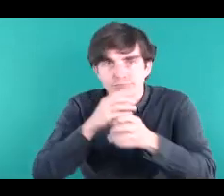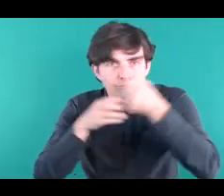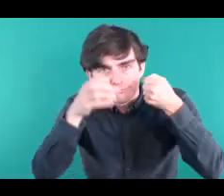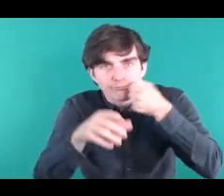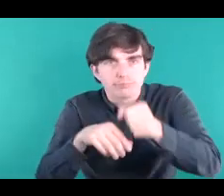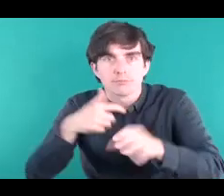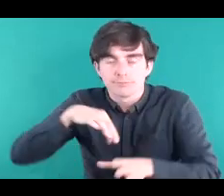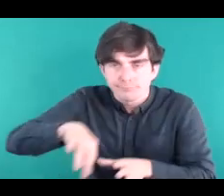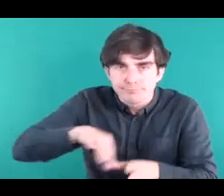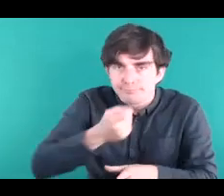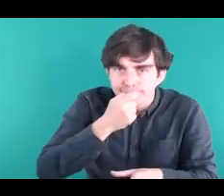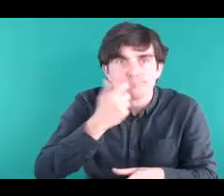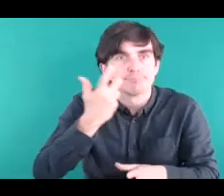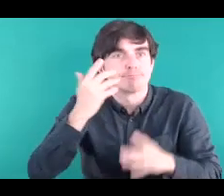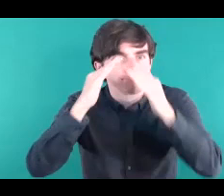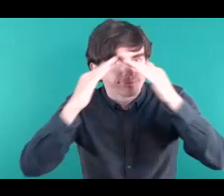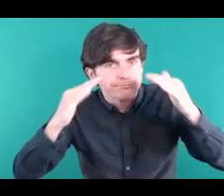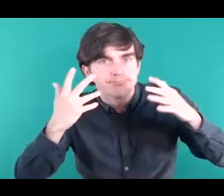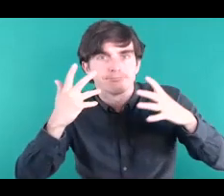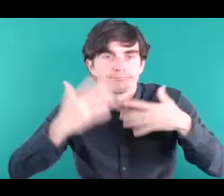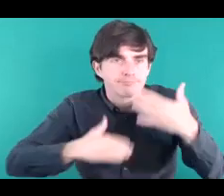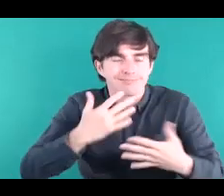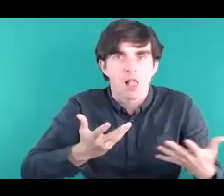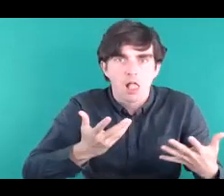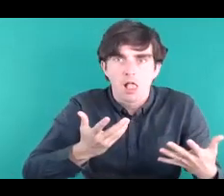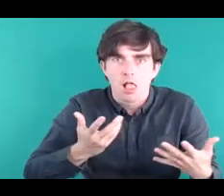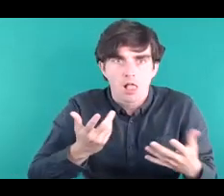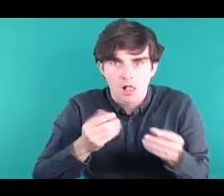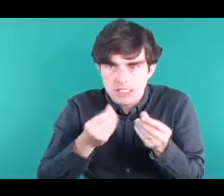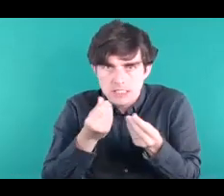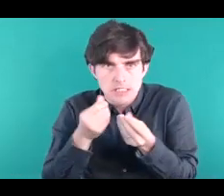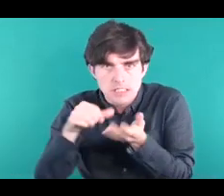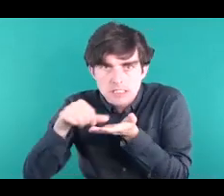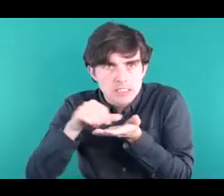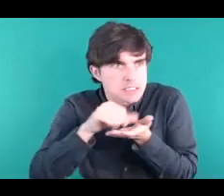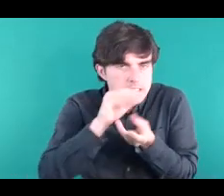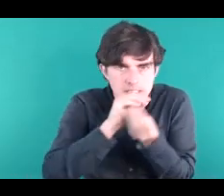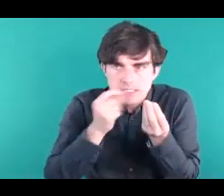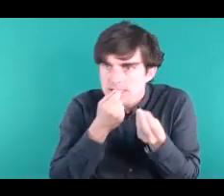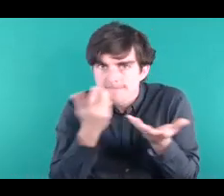in need of additional costs like therapy